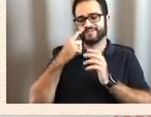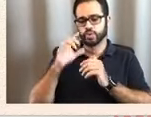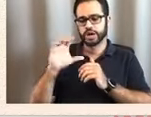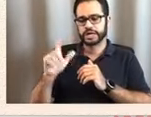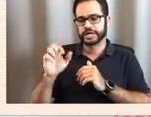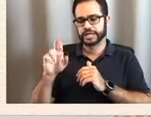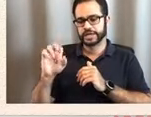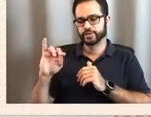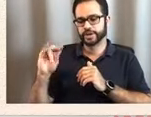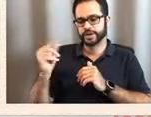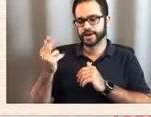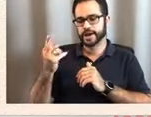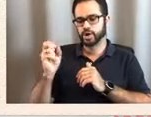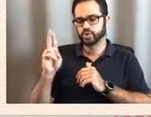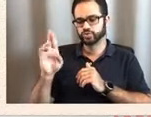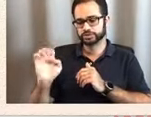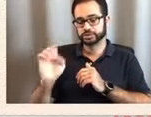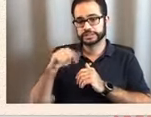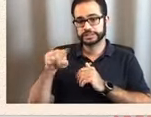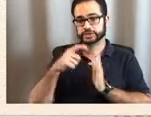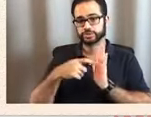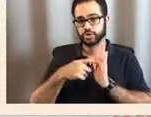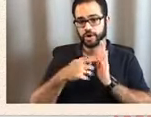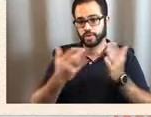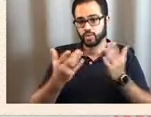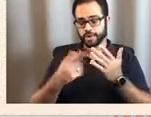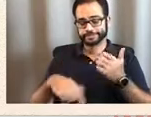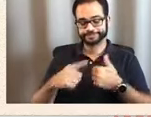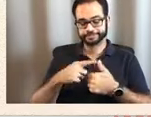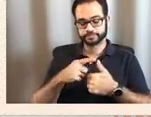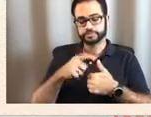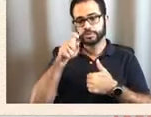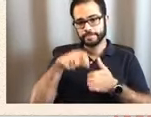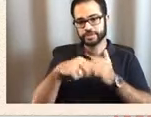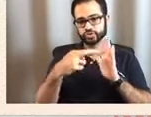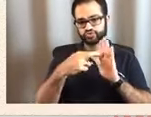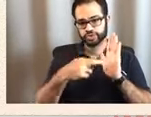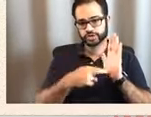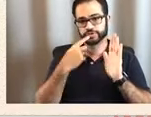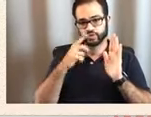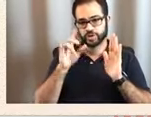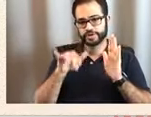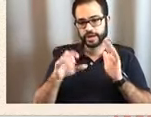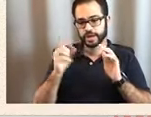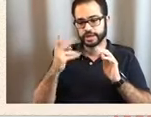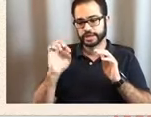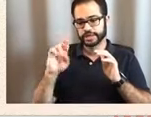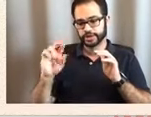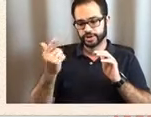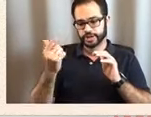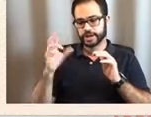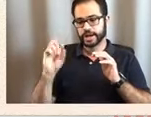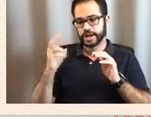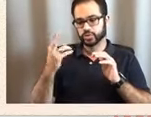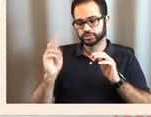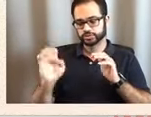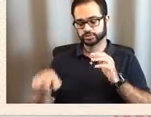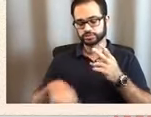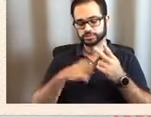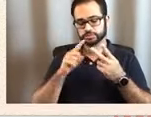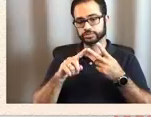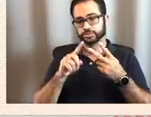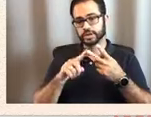These requirements are: 1. You must register for the Clearinghouse. 2. The employee roster must